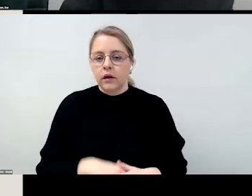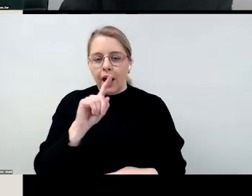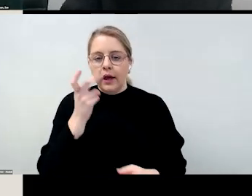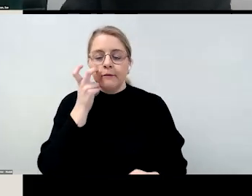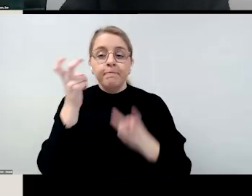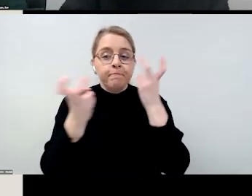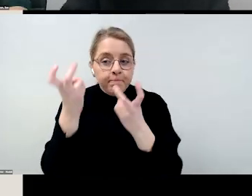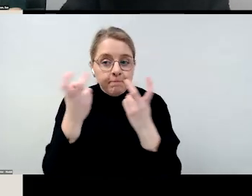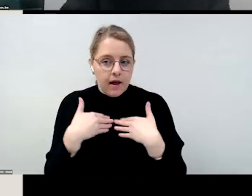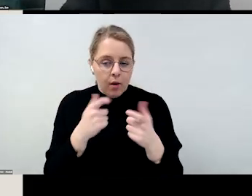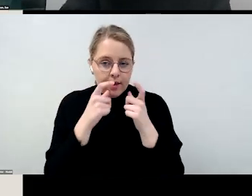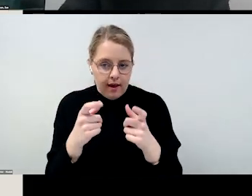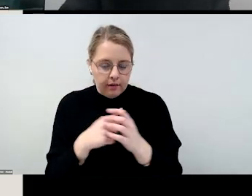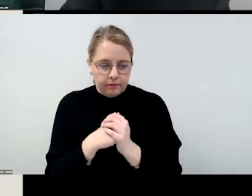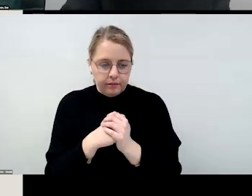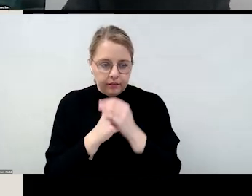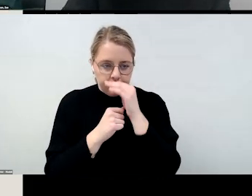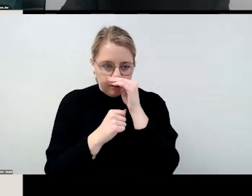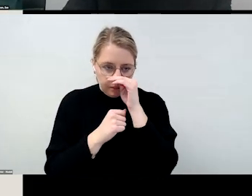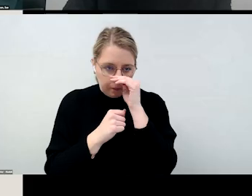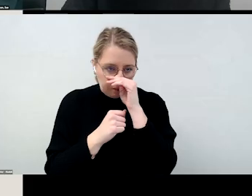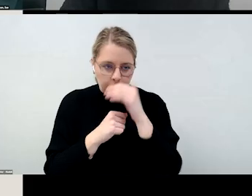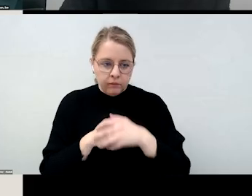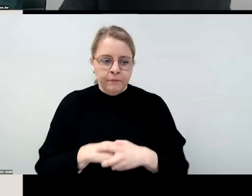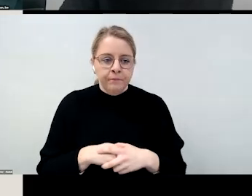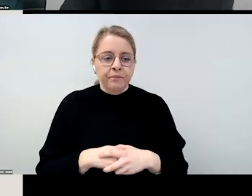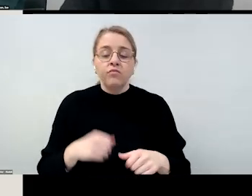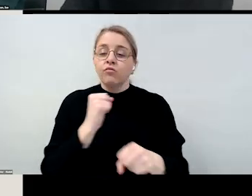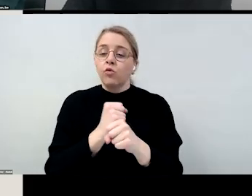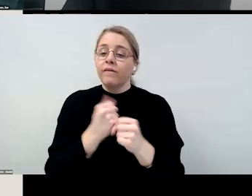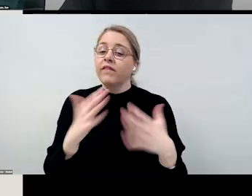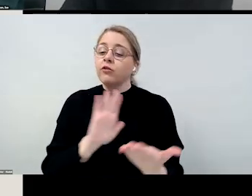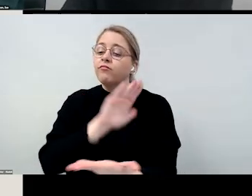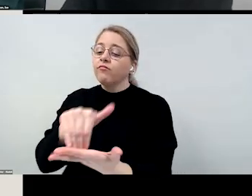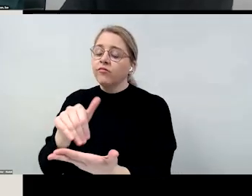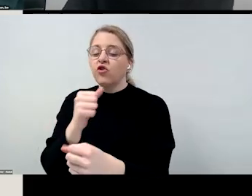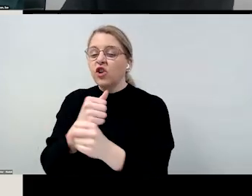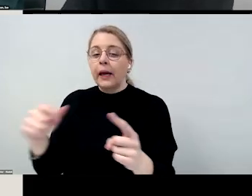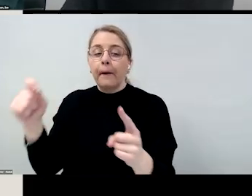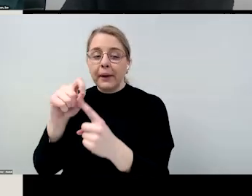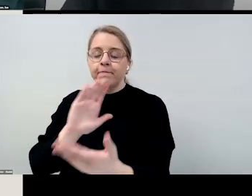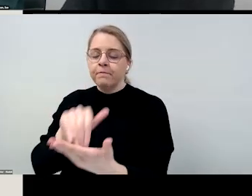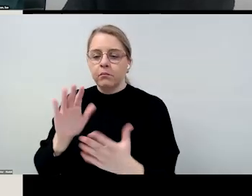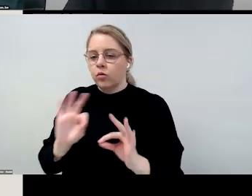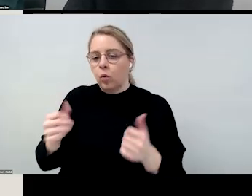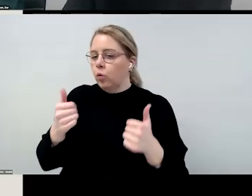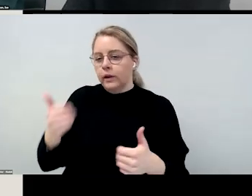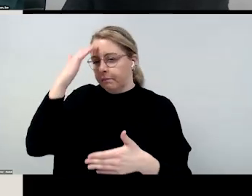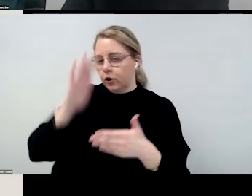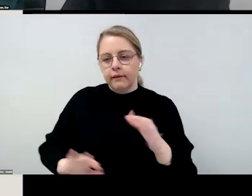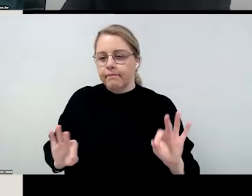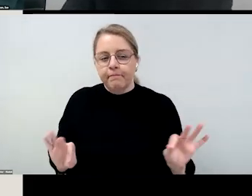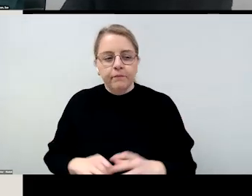seek healthcare and the acceptability of that healthcare. So George has been to a GP before, but did not have a positive experience.